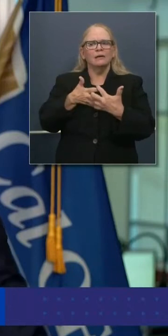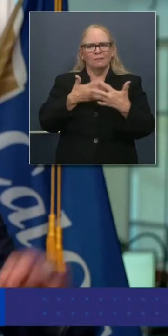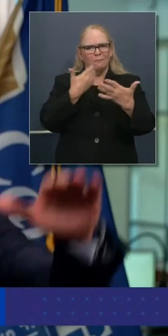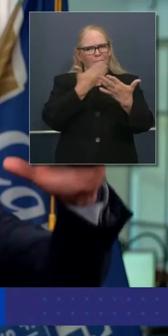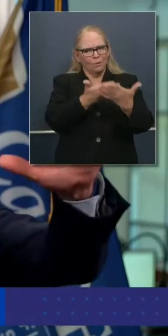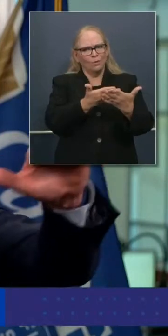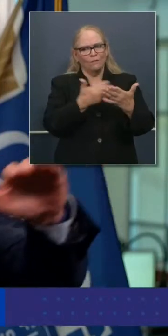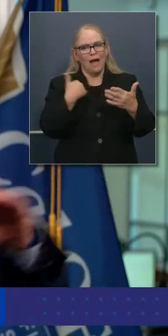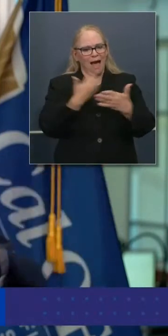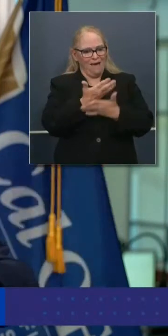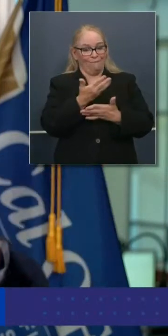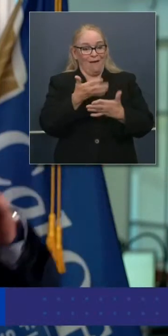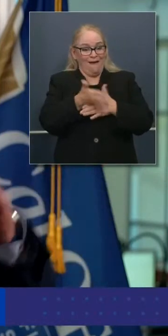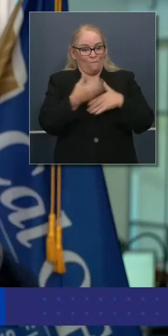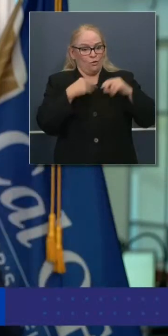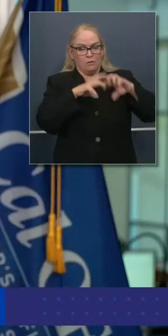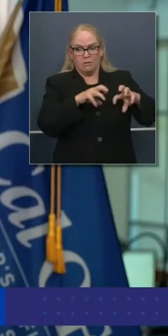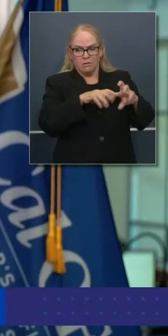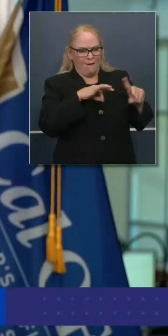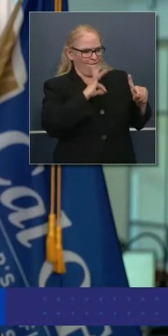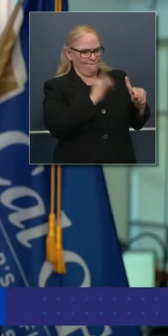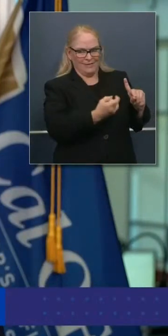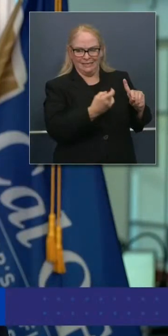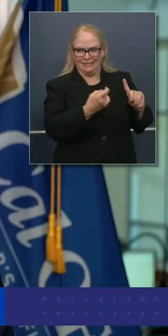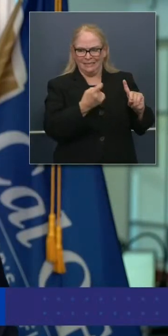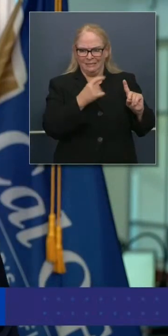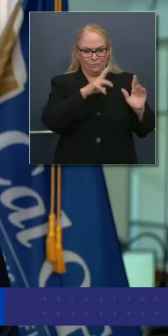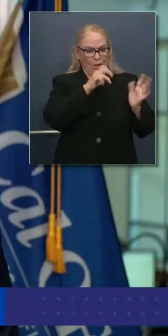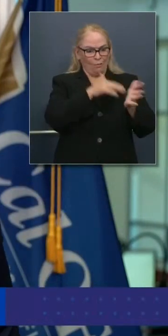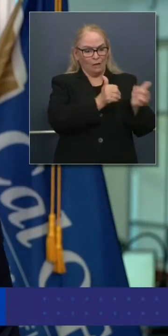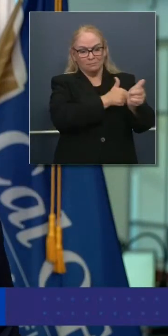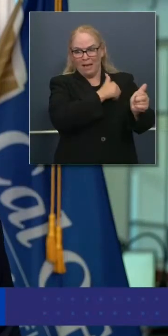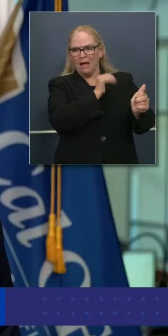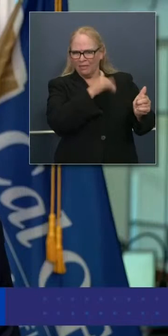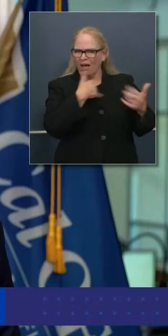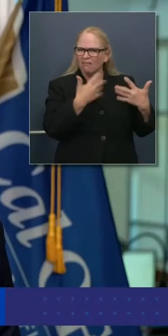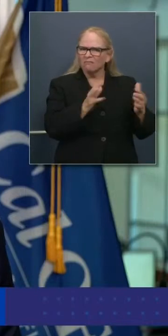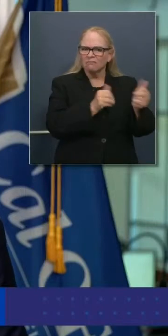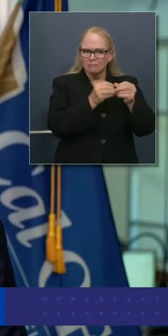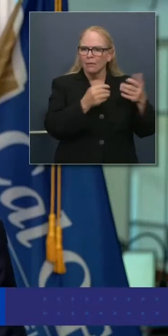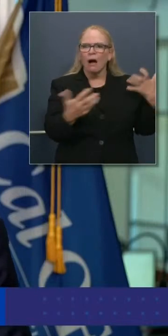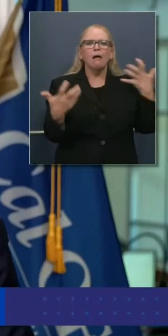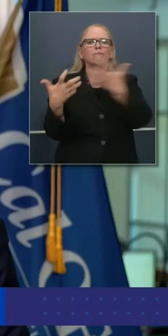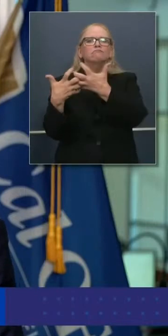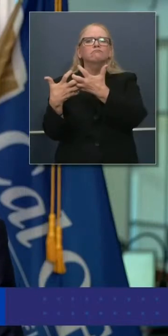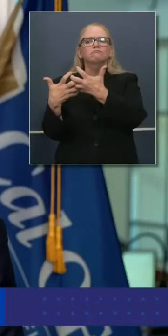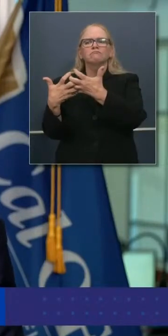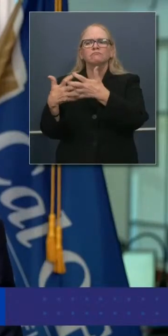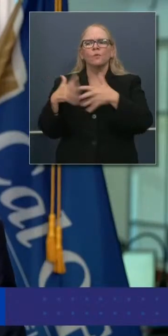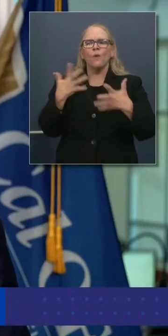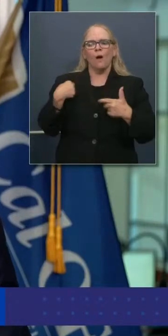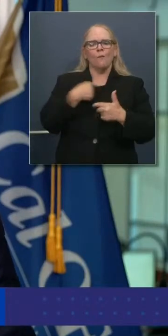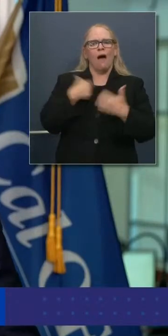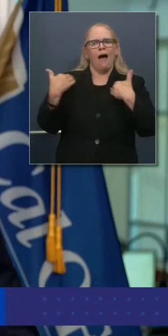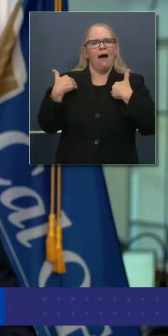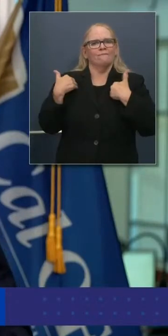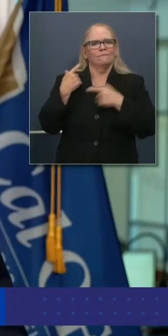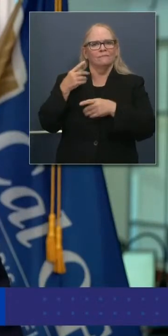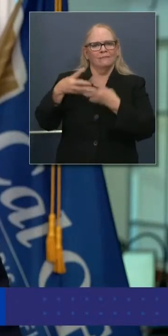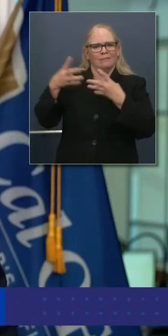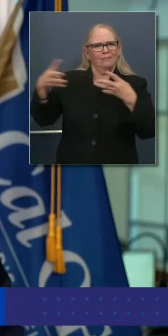in this state, that we're seeing a decline not just in hospitalizations and ICUs, but also in